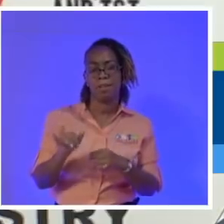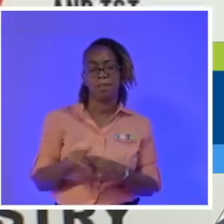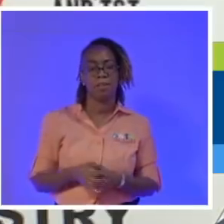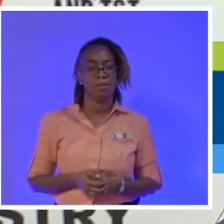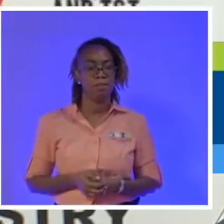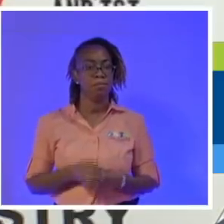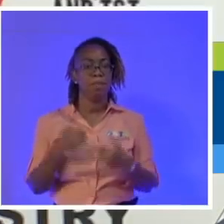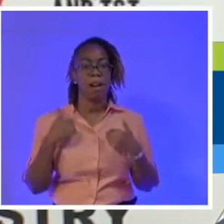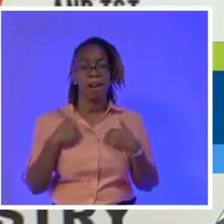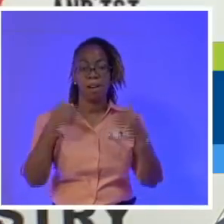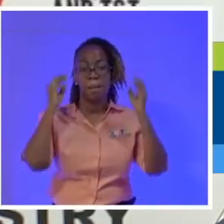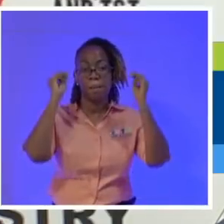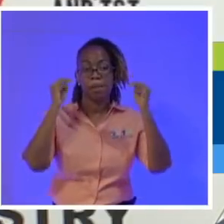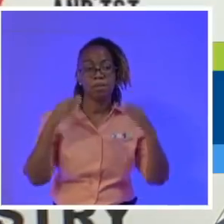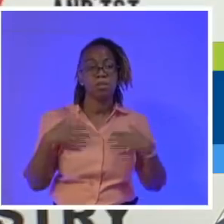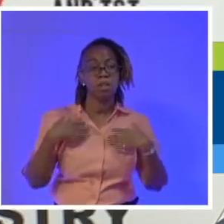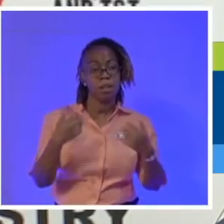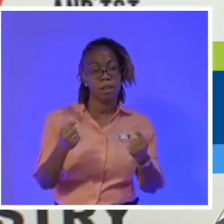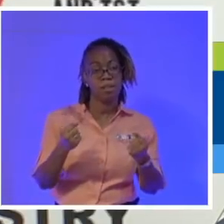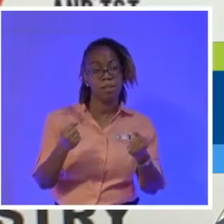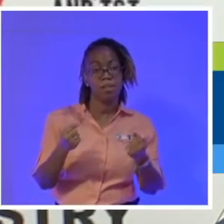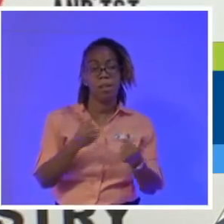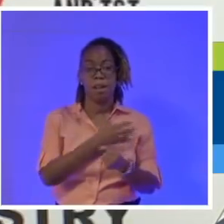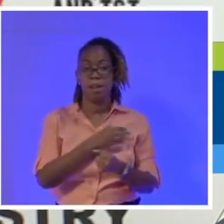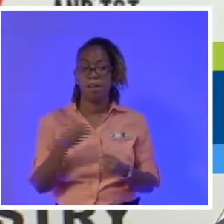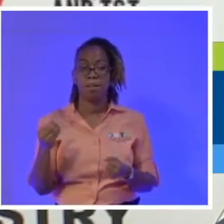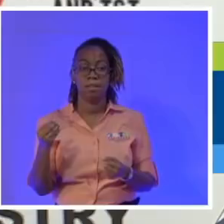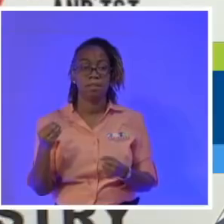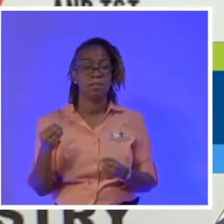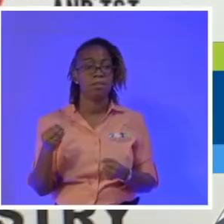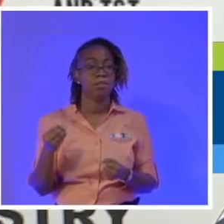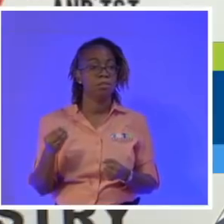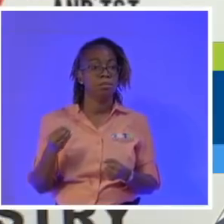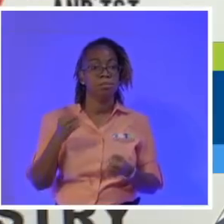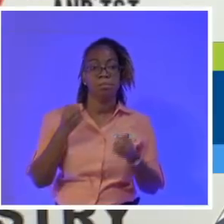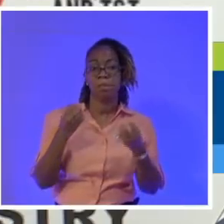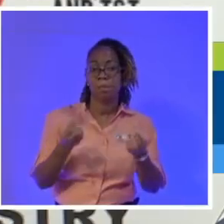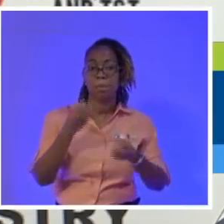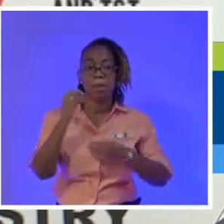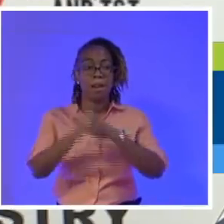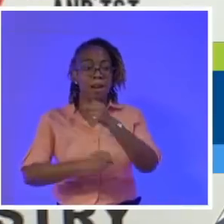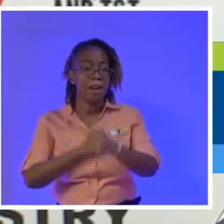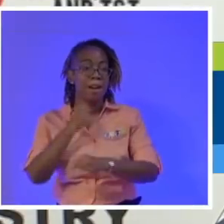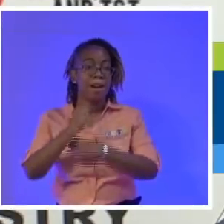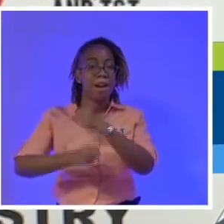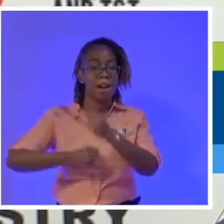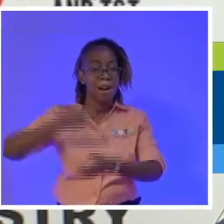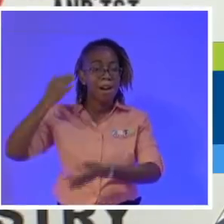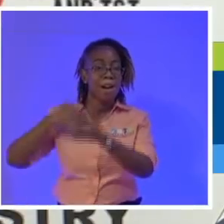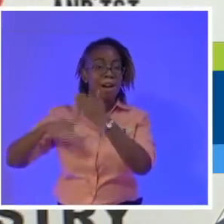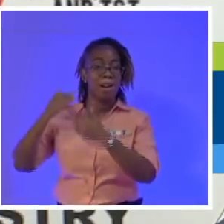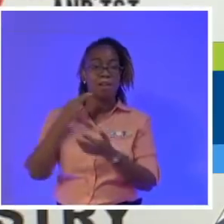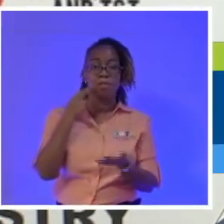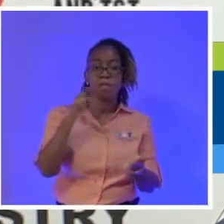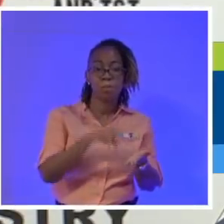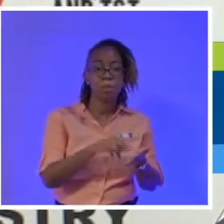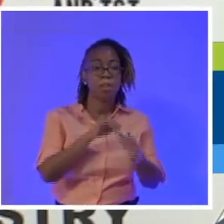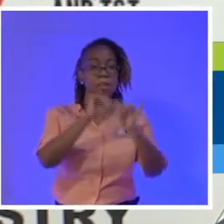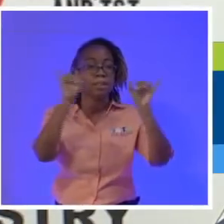of Health, and have had for decades, a reporting system to